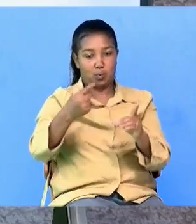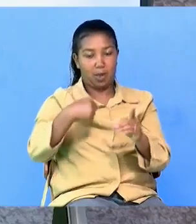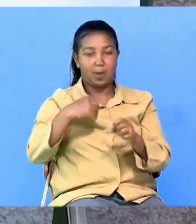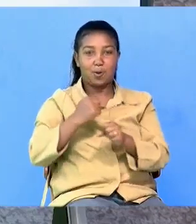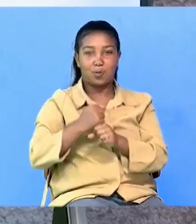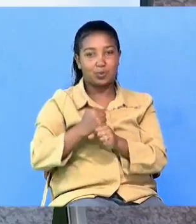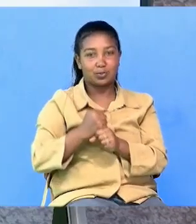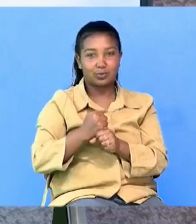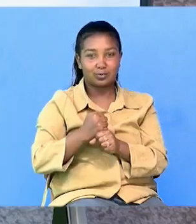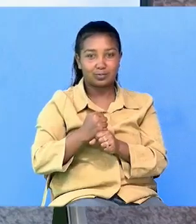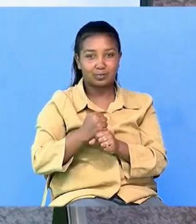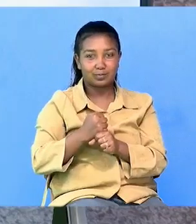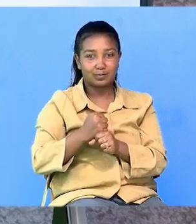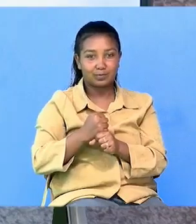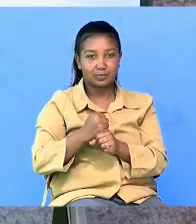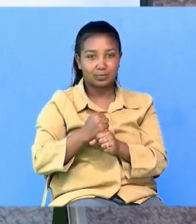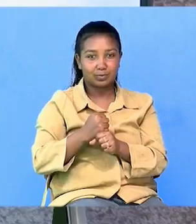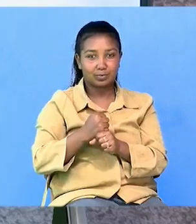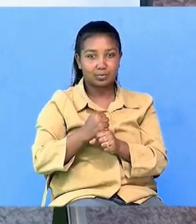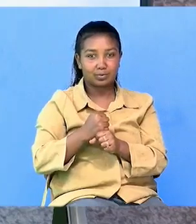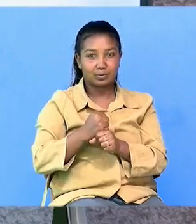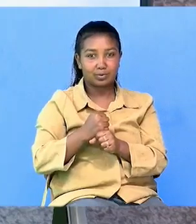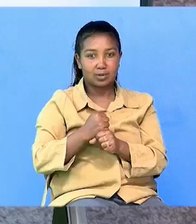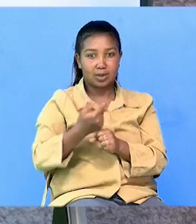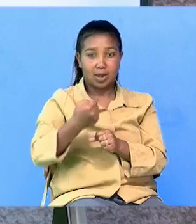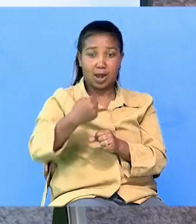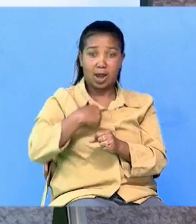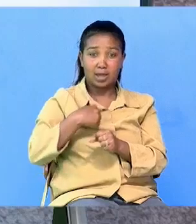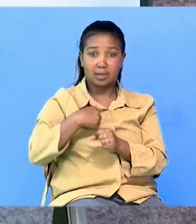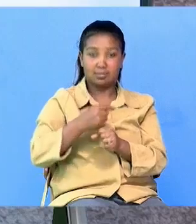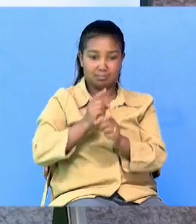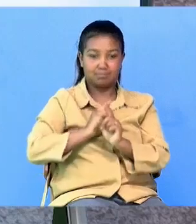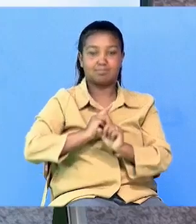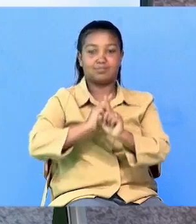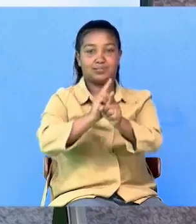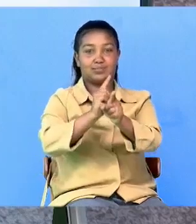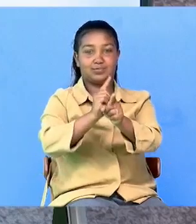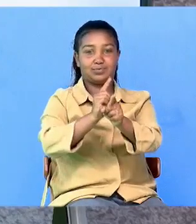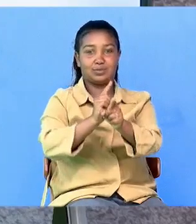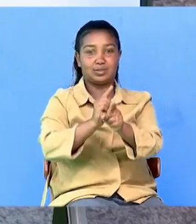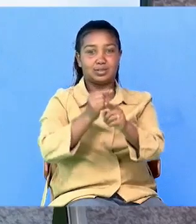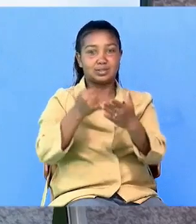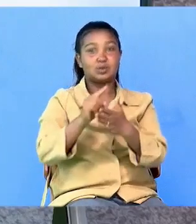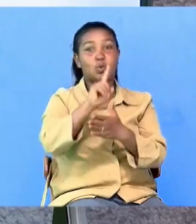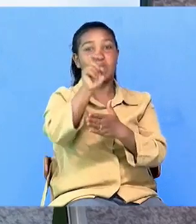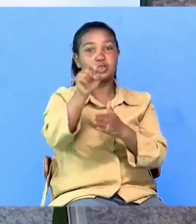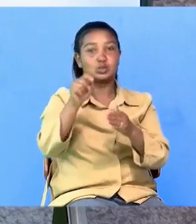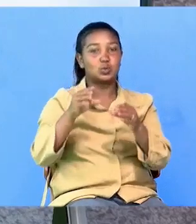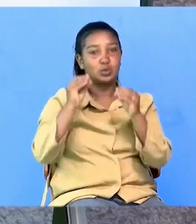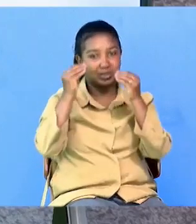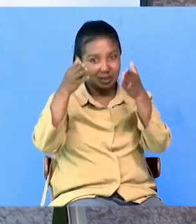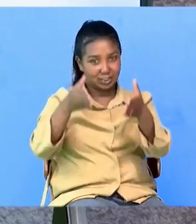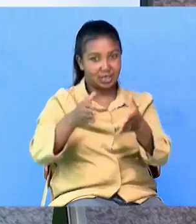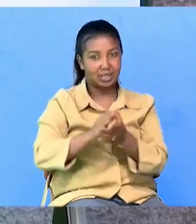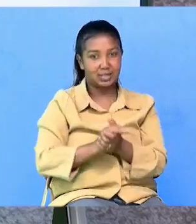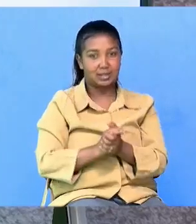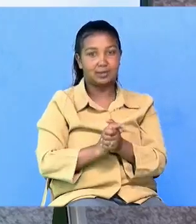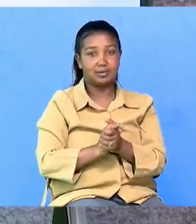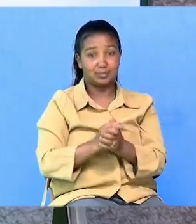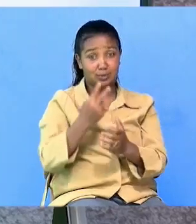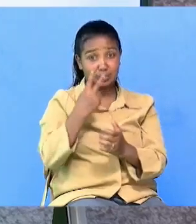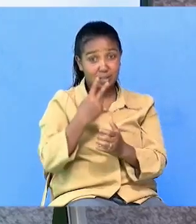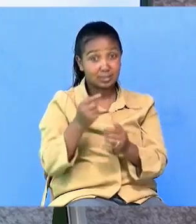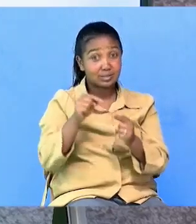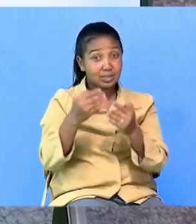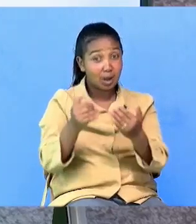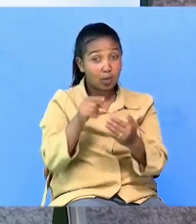homework. And then I respond these questions to the teacher. You see,